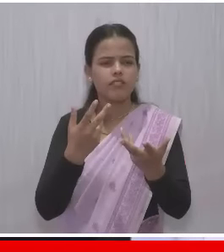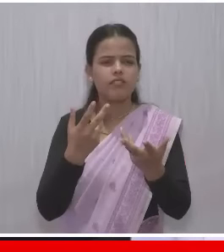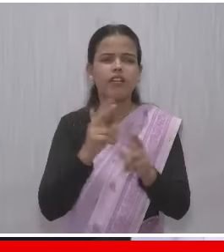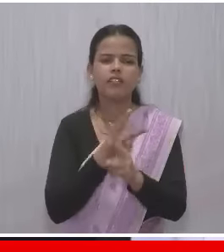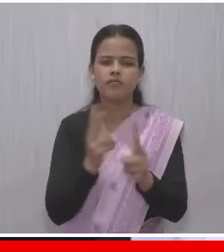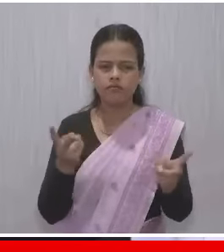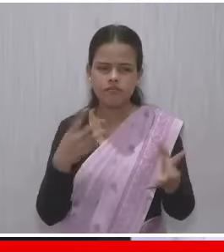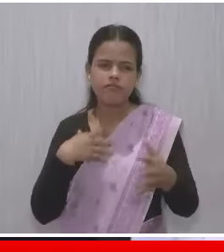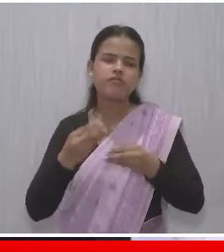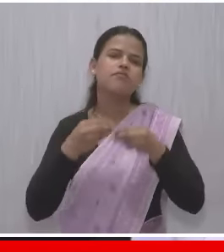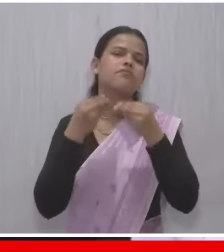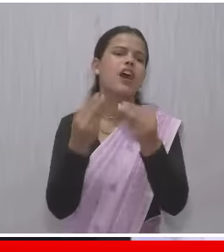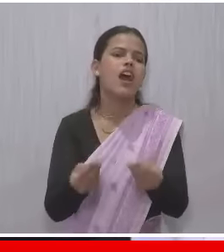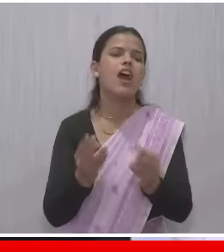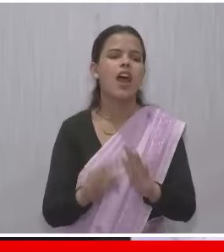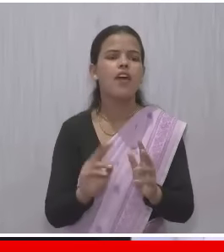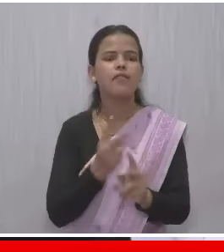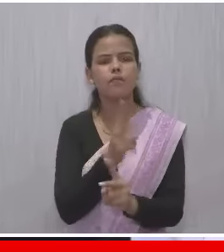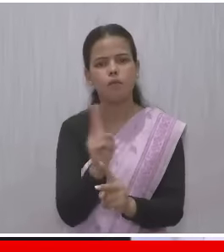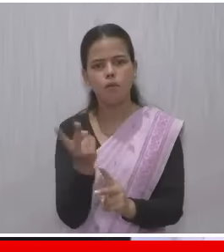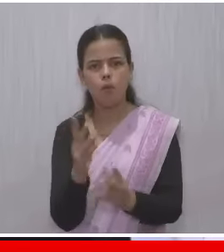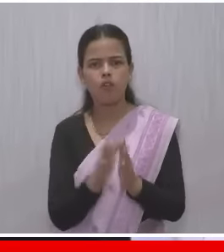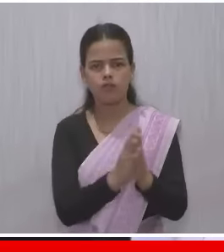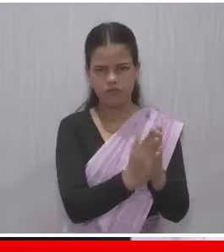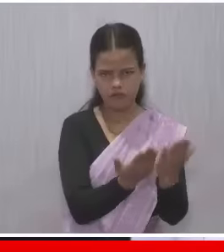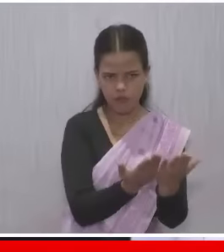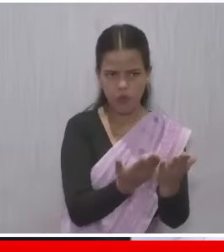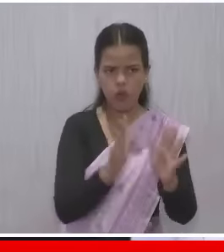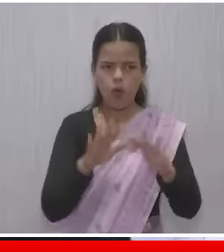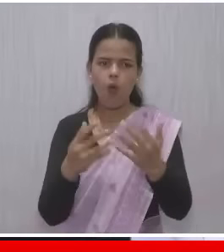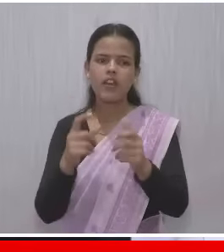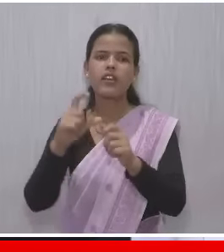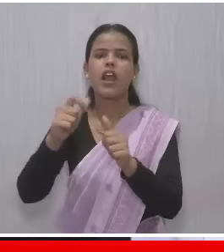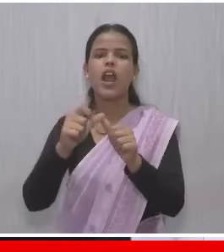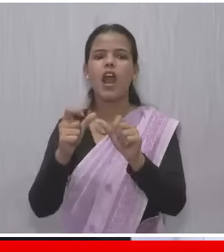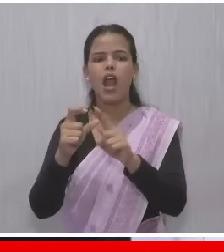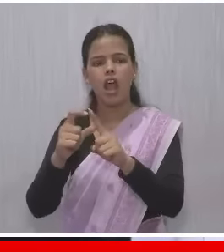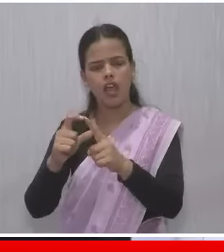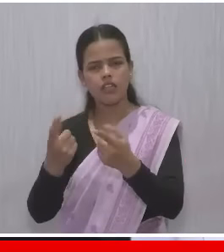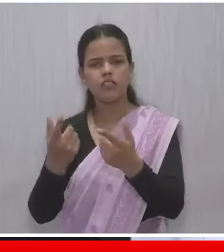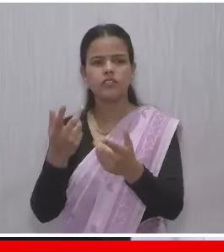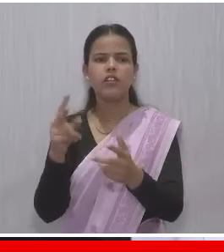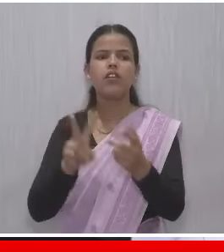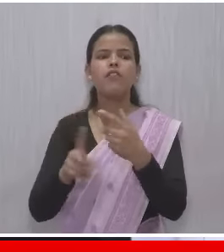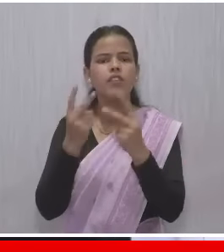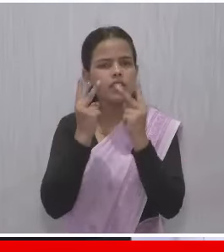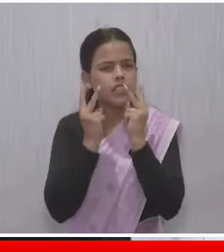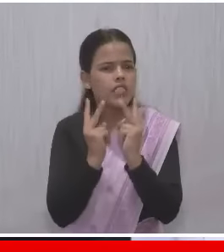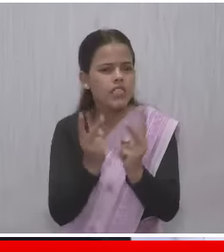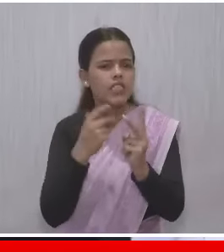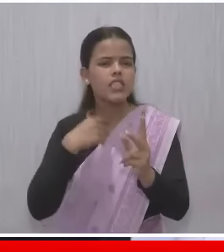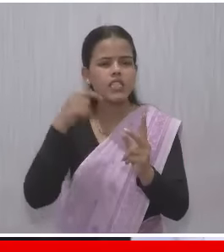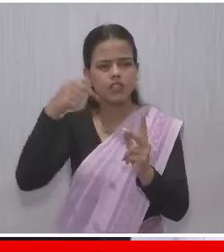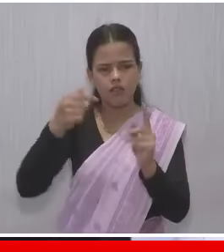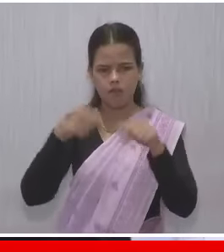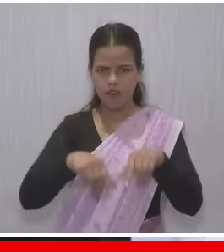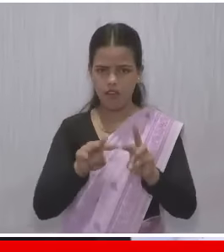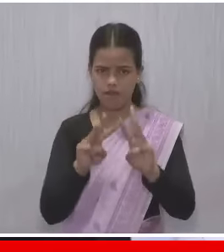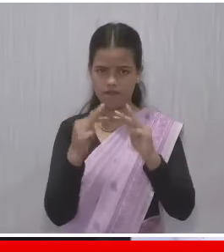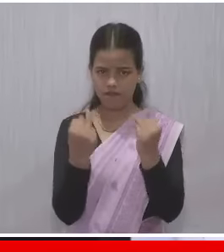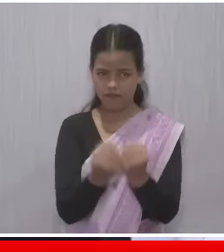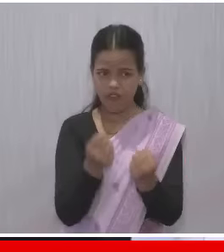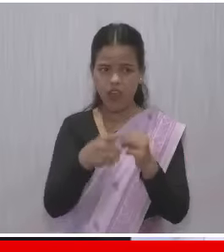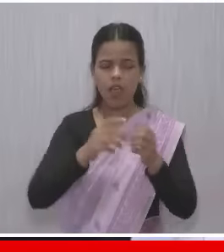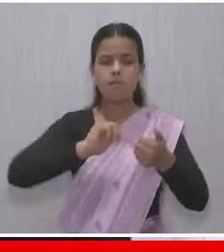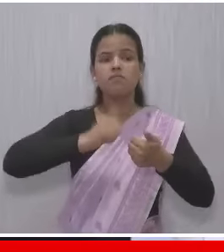of both the career cards and the career advisor app. So we also look forward, after this workshop, the